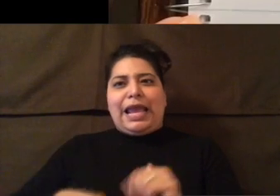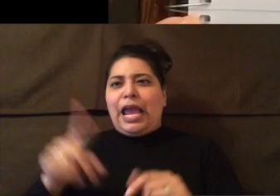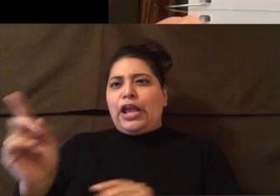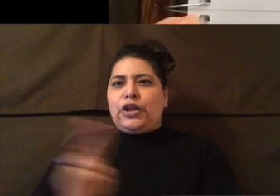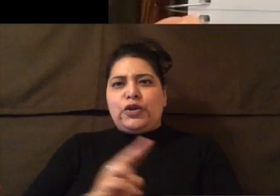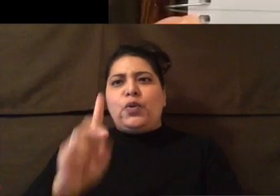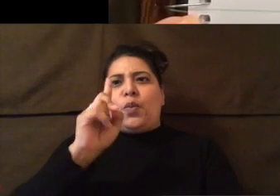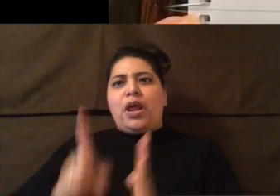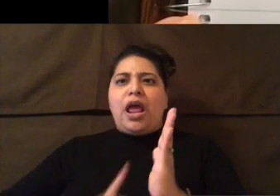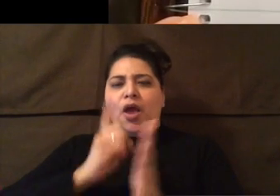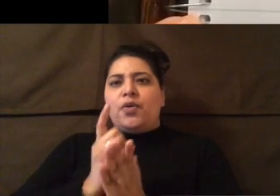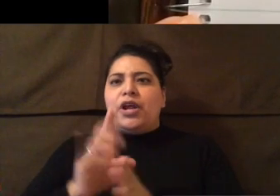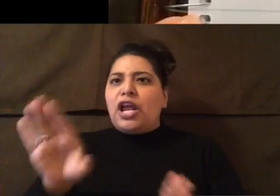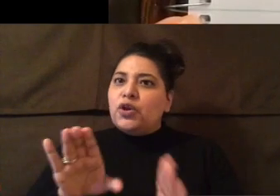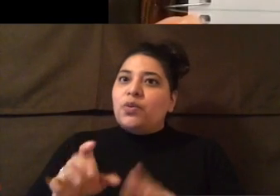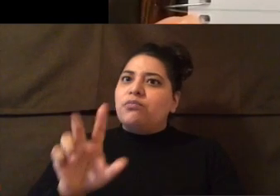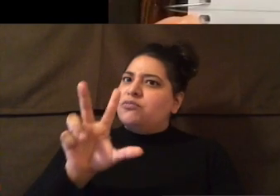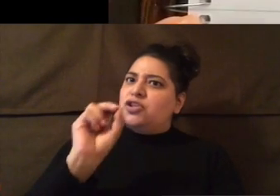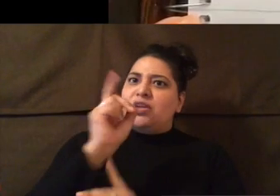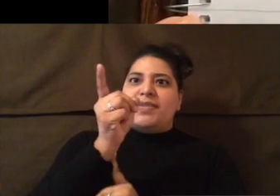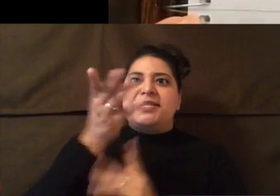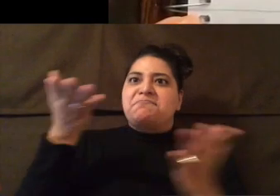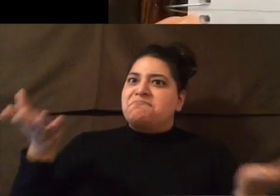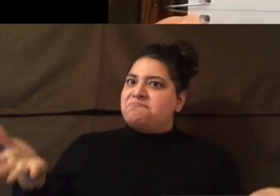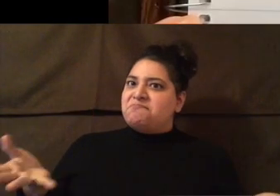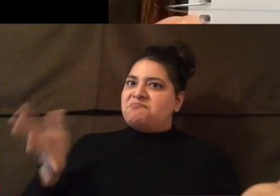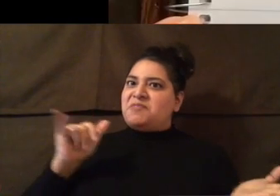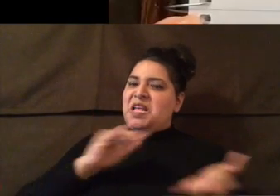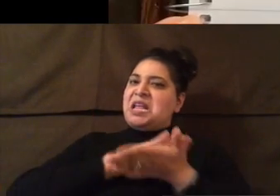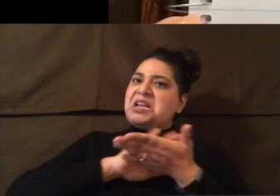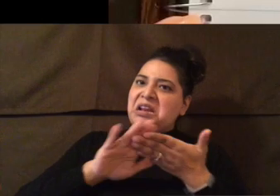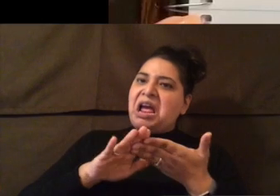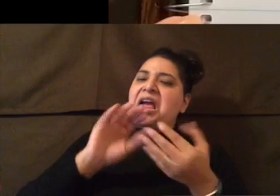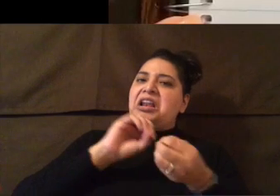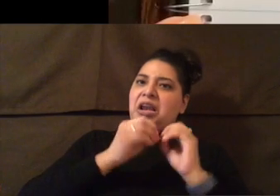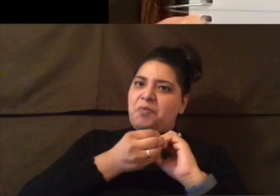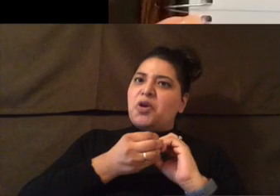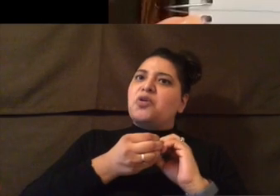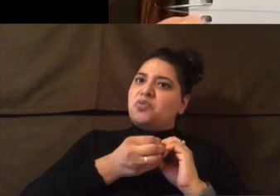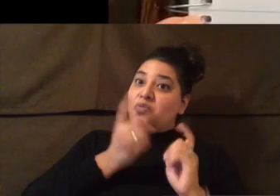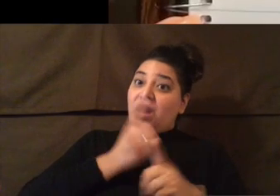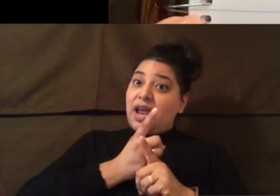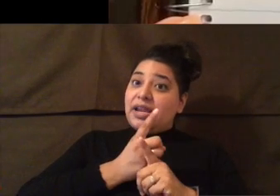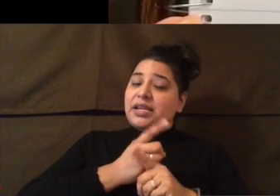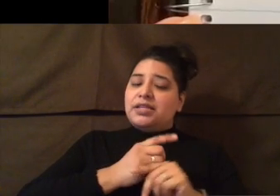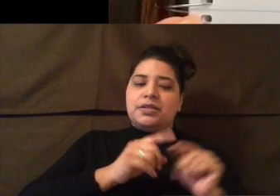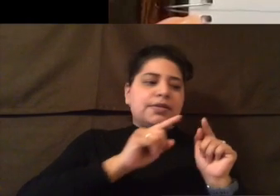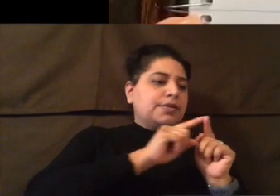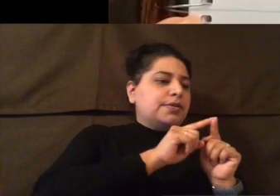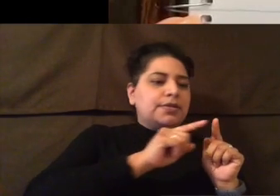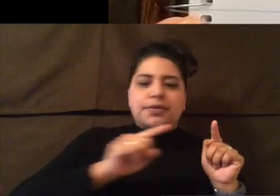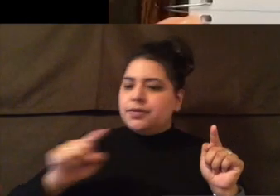use an hour. Let's do 30 minutes. That's a nice good chunk.